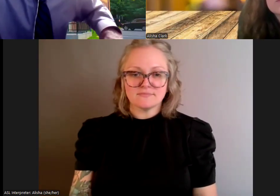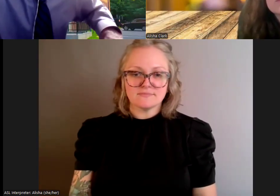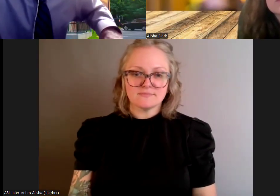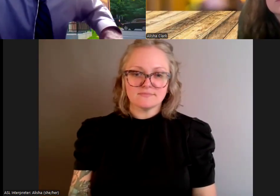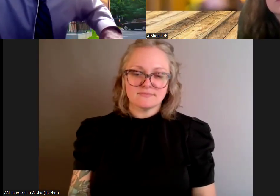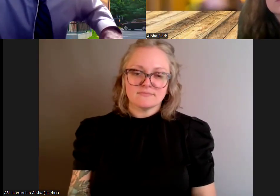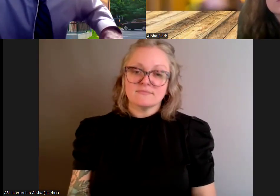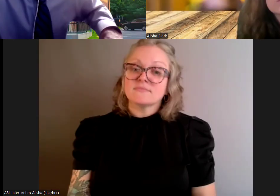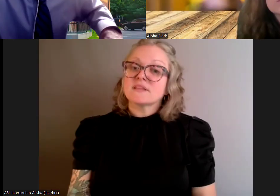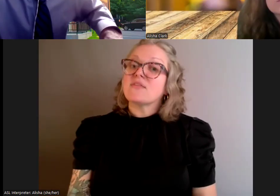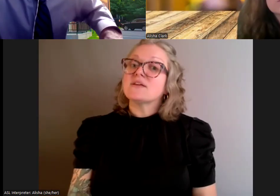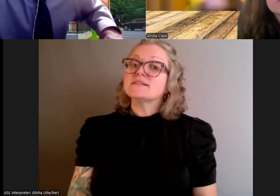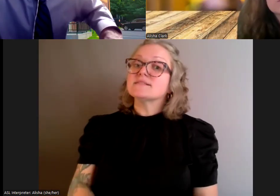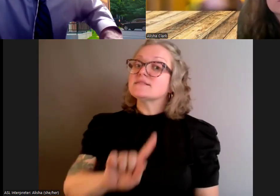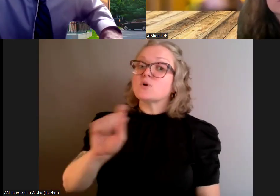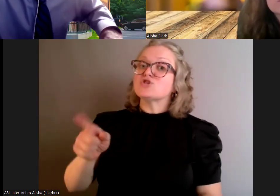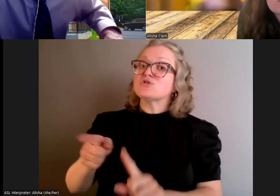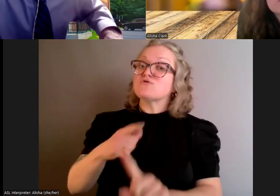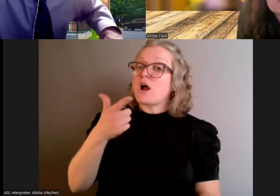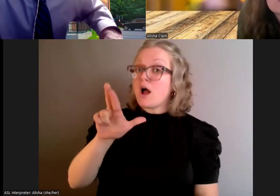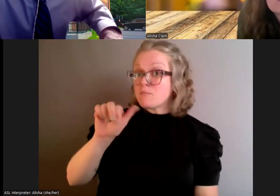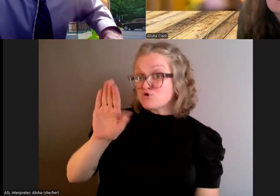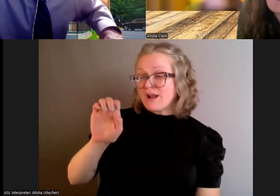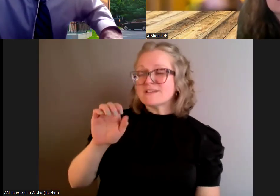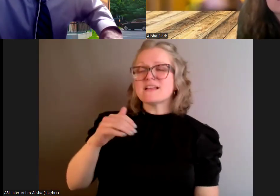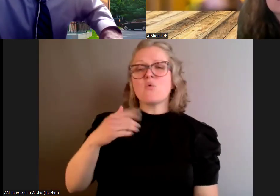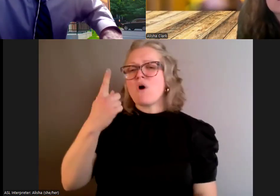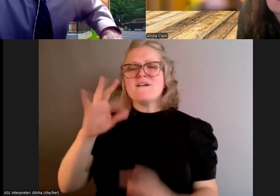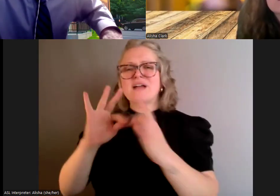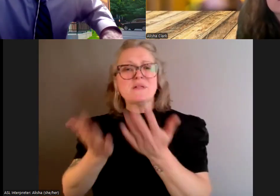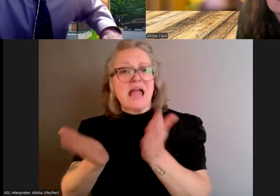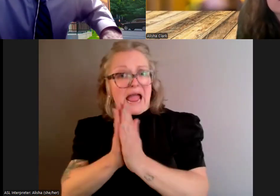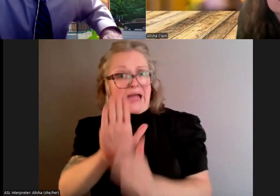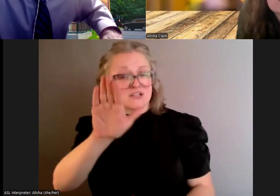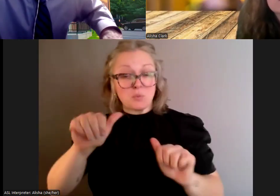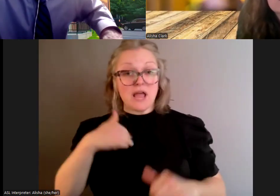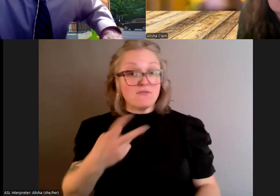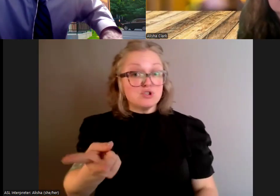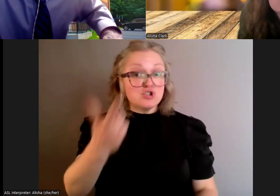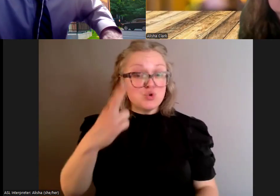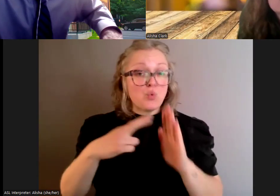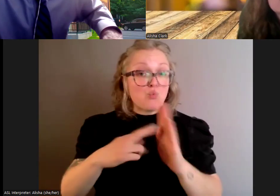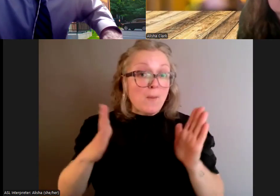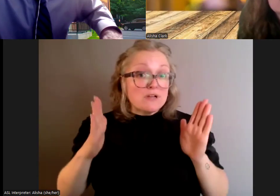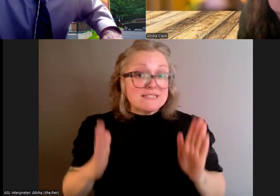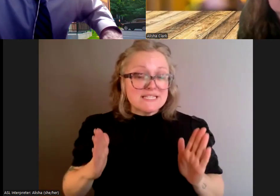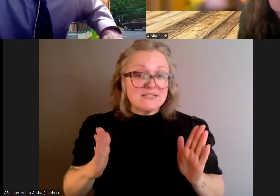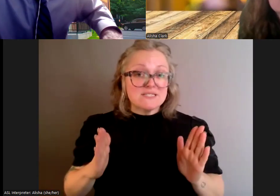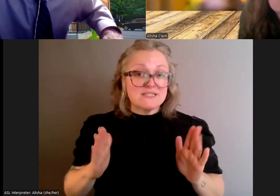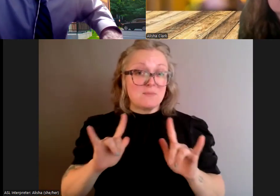This question is from Grace. Had a family ask if they could have two representatives cite